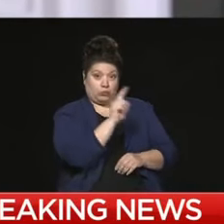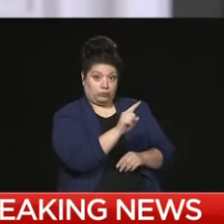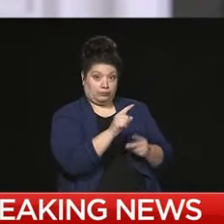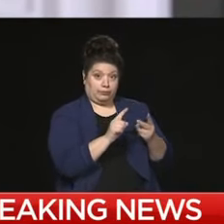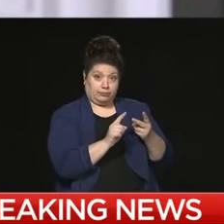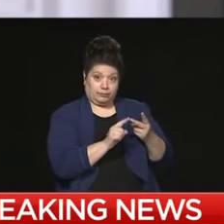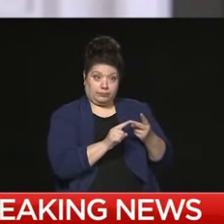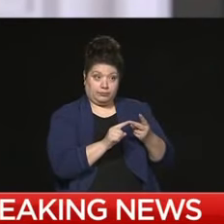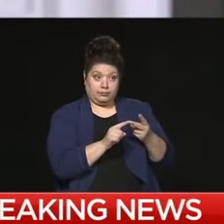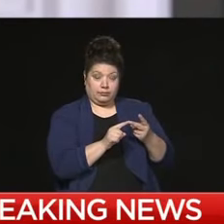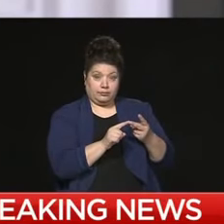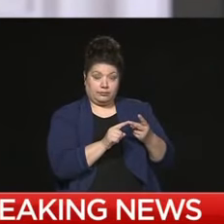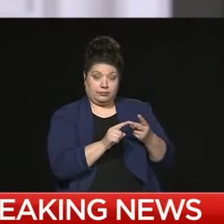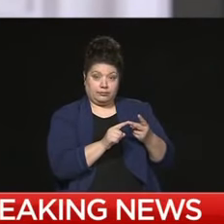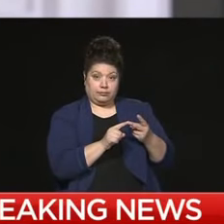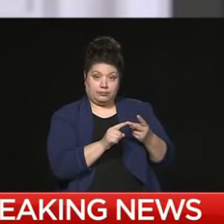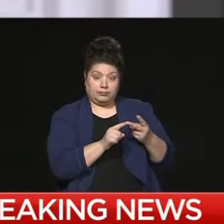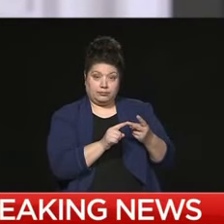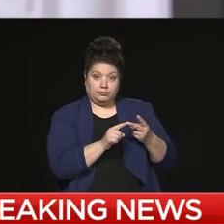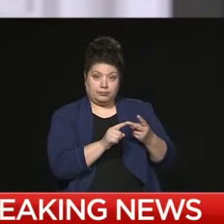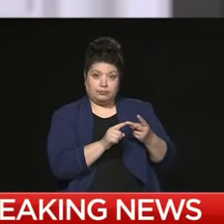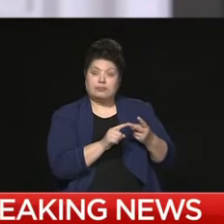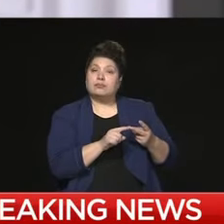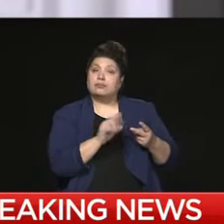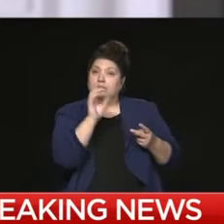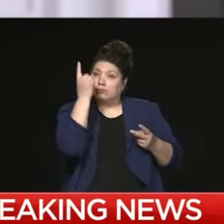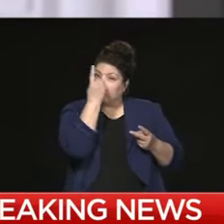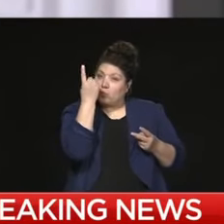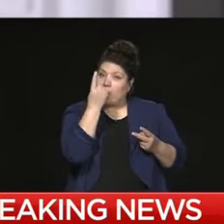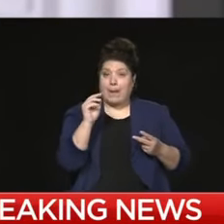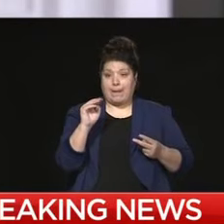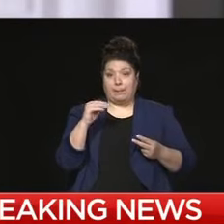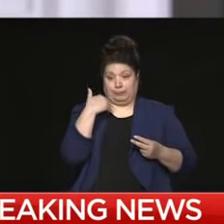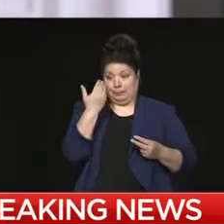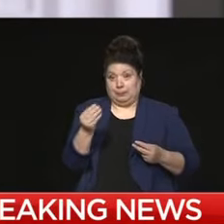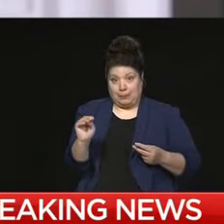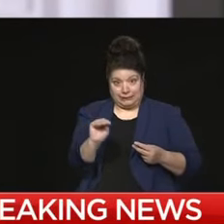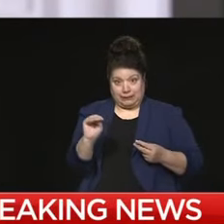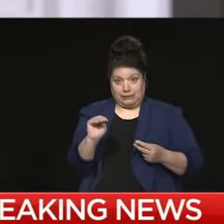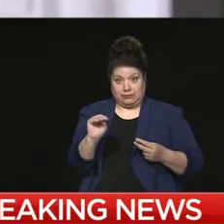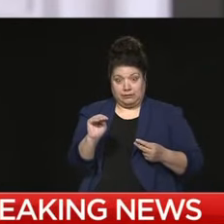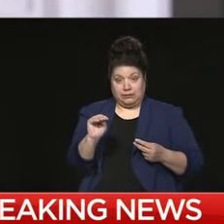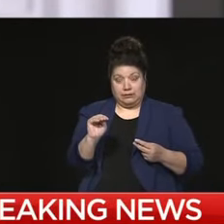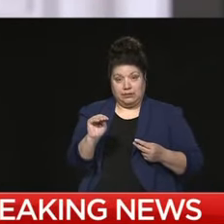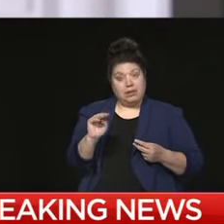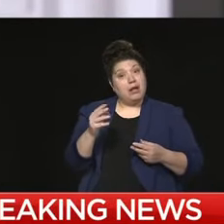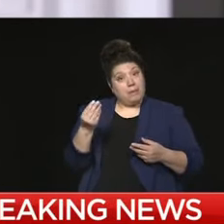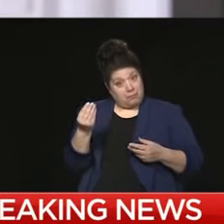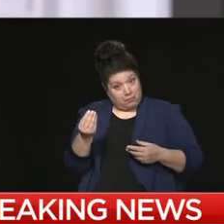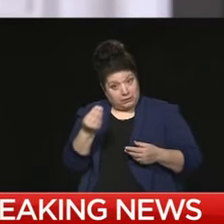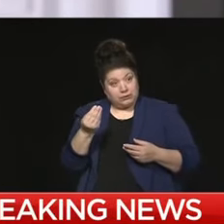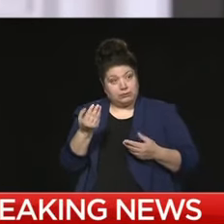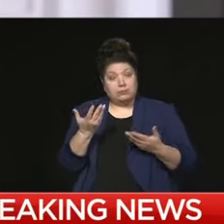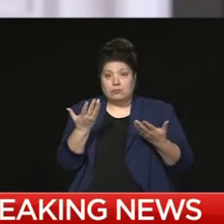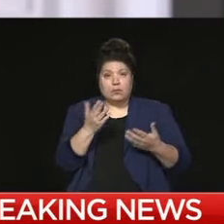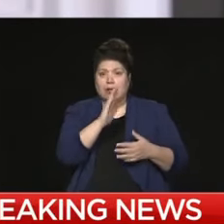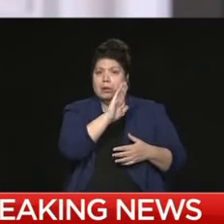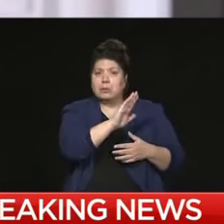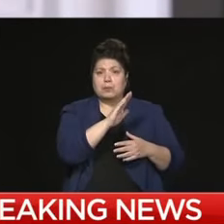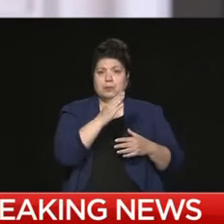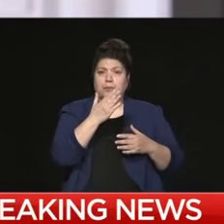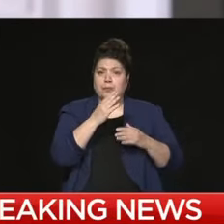Question, follow-up. What will happen Monday? The House of Commons has been suspended